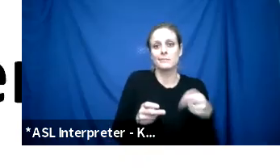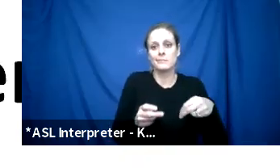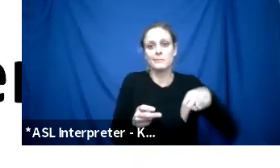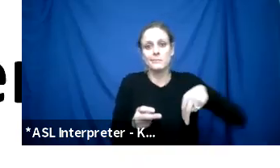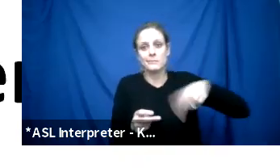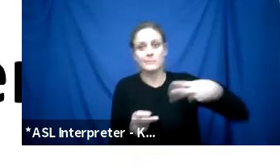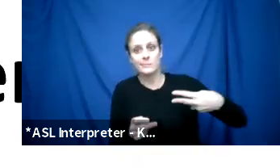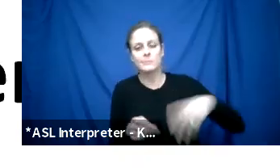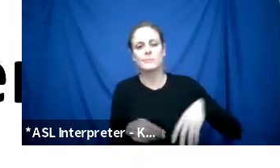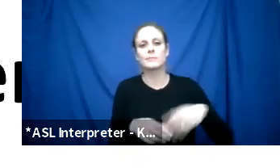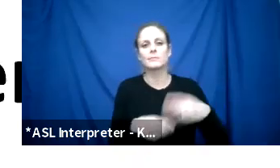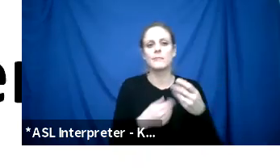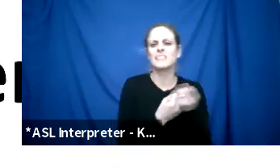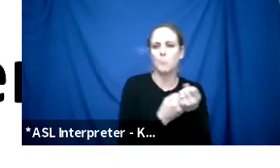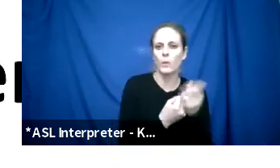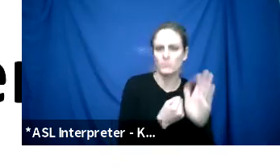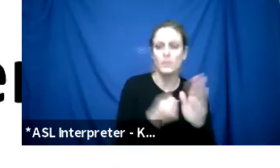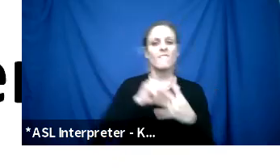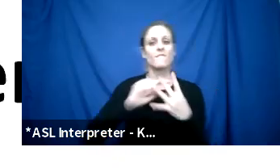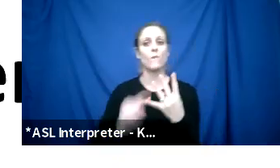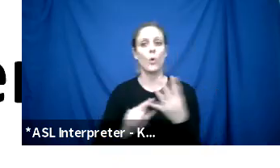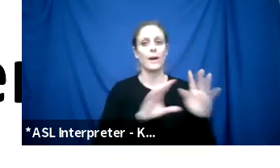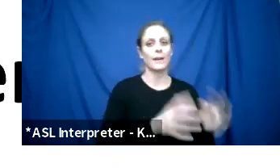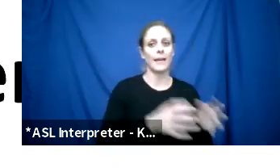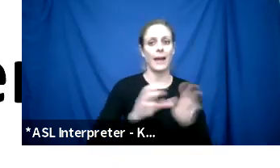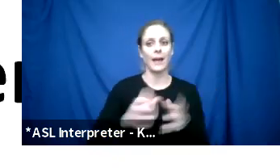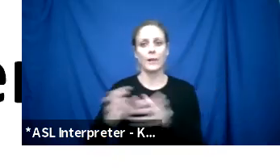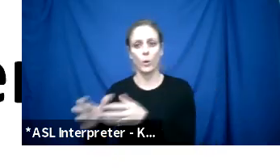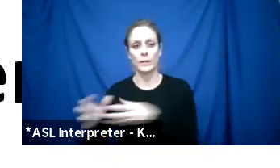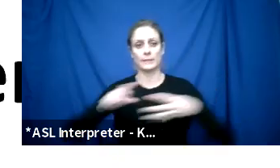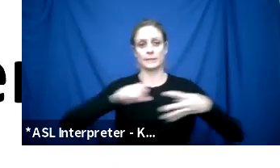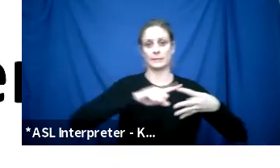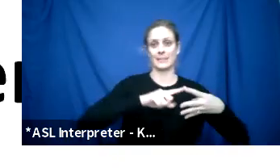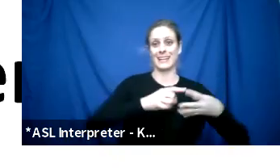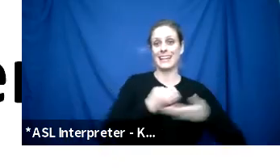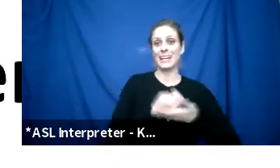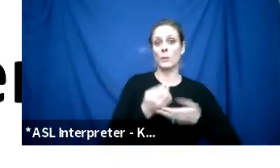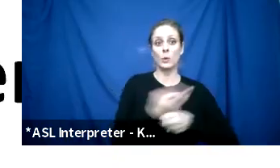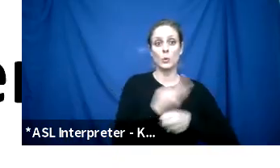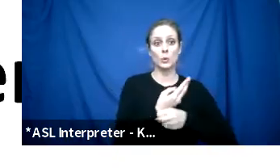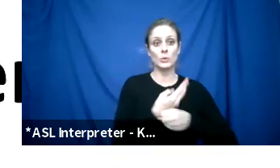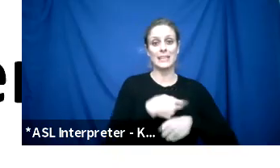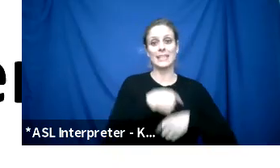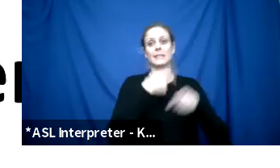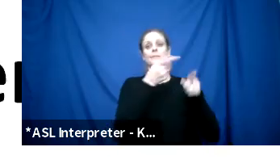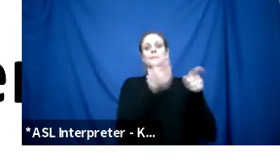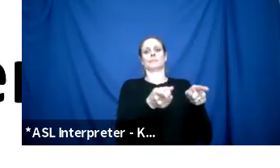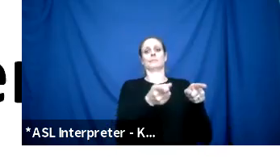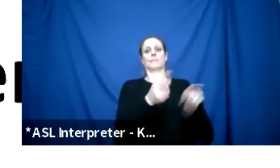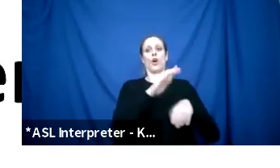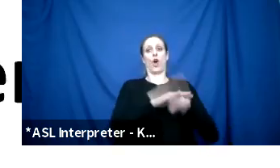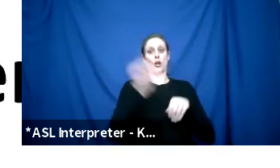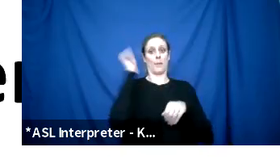four main categories. So we have a category for equipment that is used in the supine or laying on your back